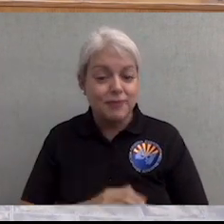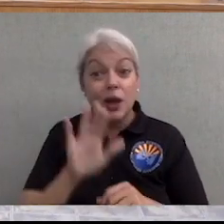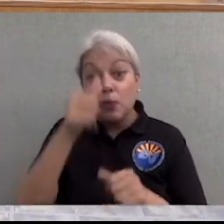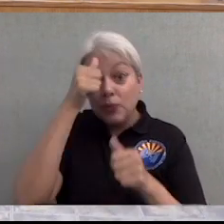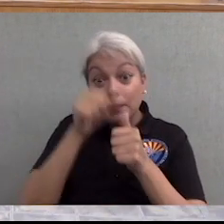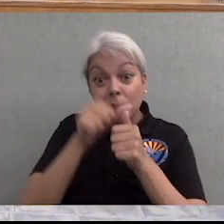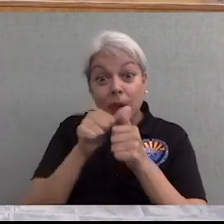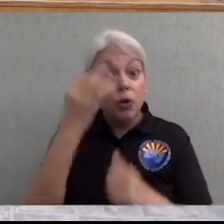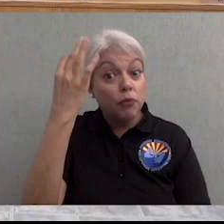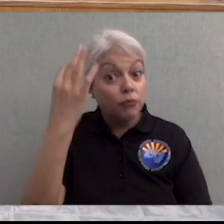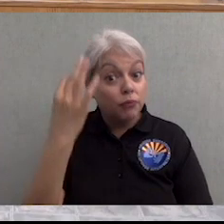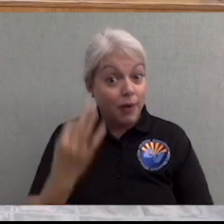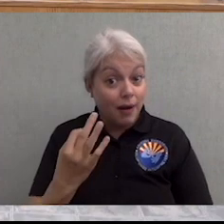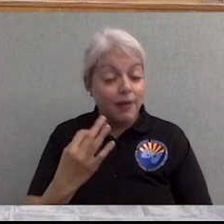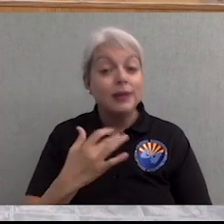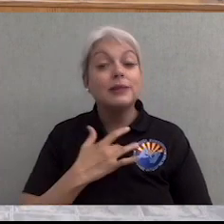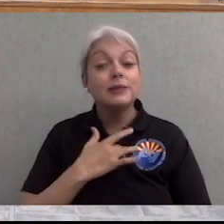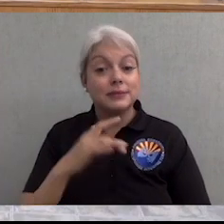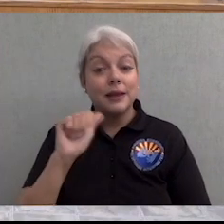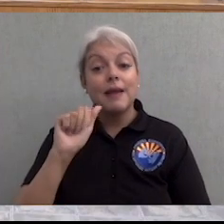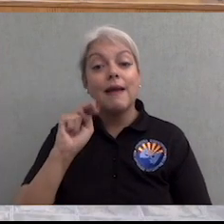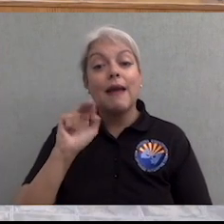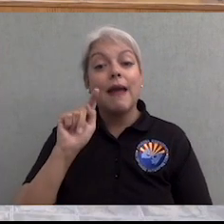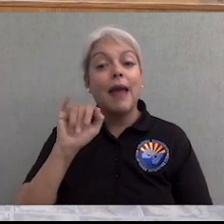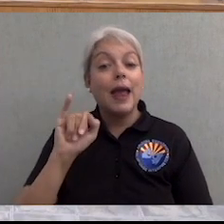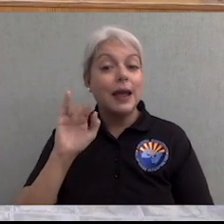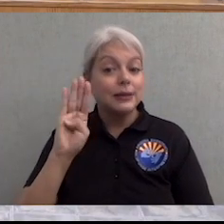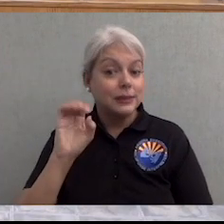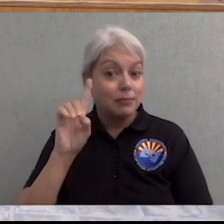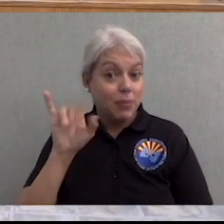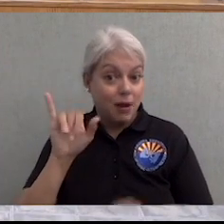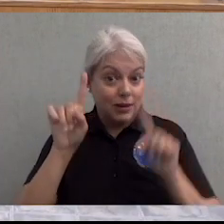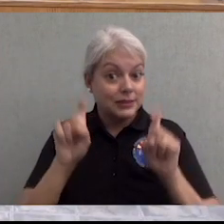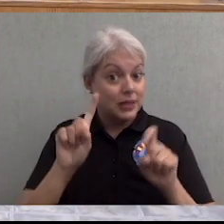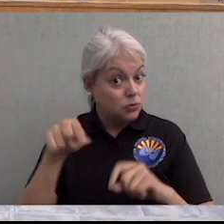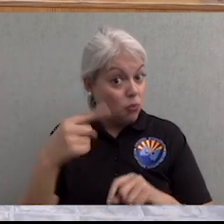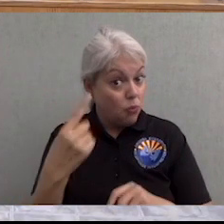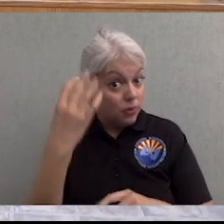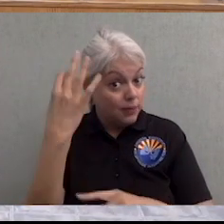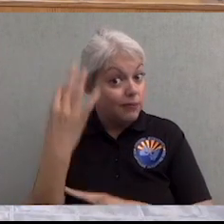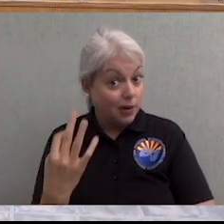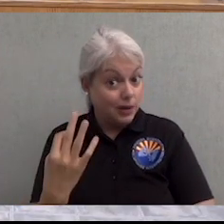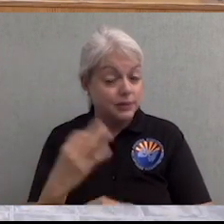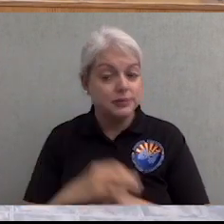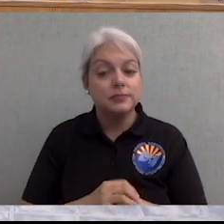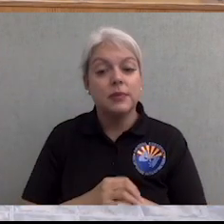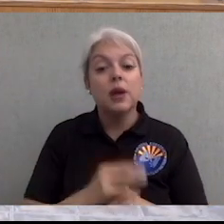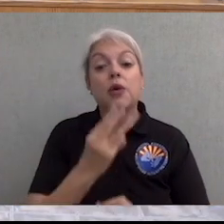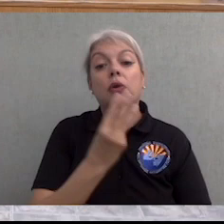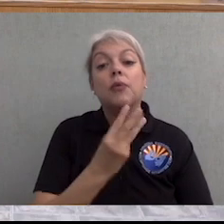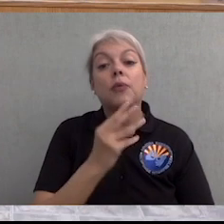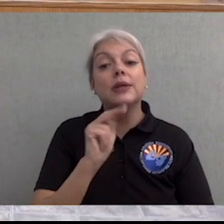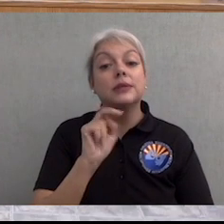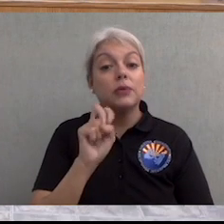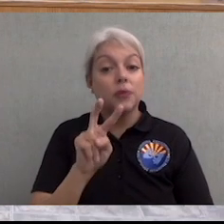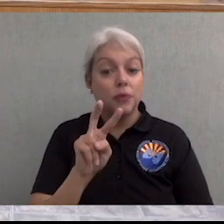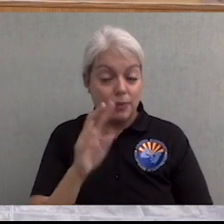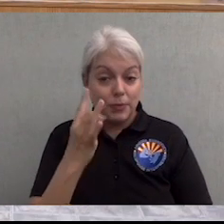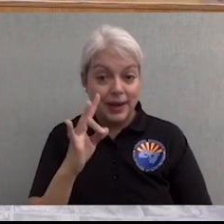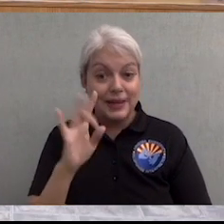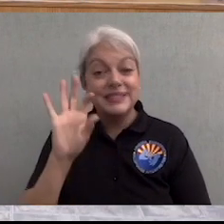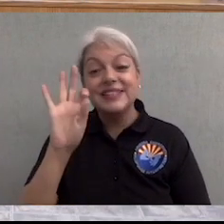the antibody test only on Fridays. Wednesday, November 18th, 9 to 5. Thursday,